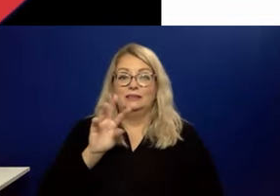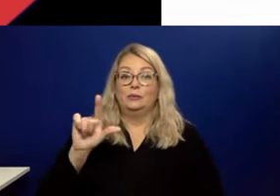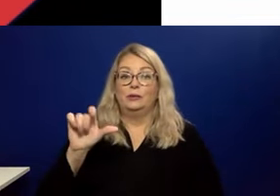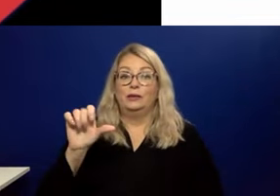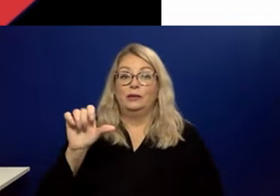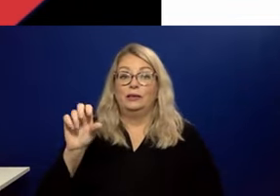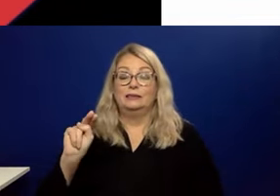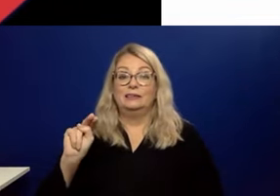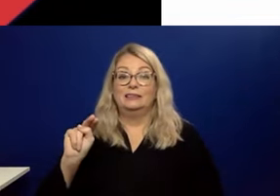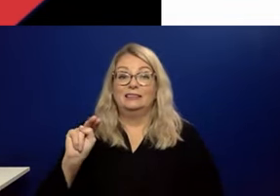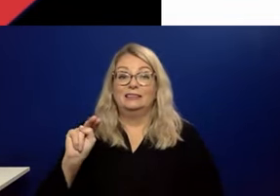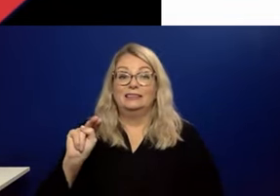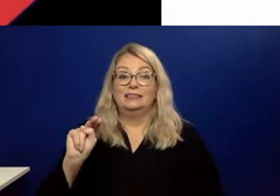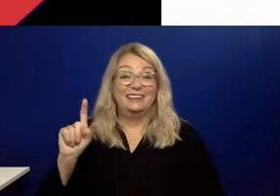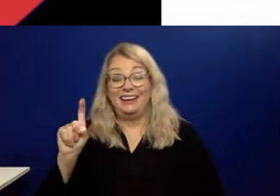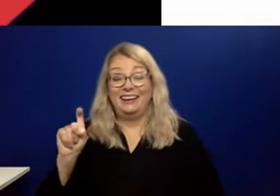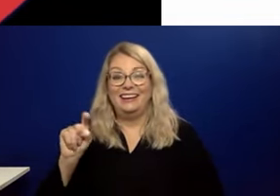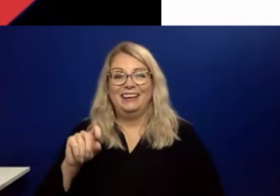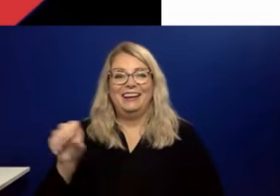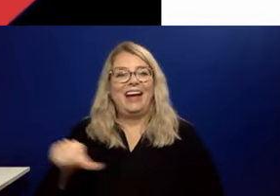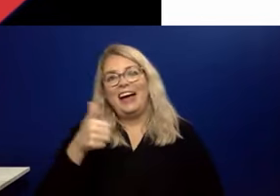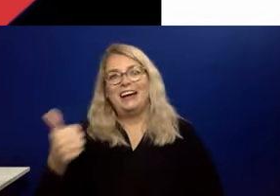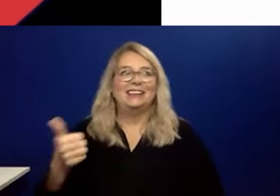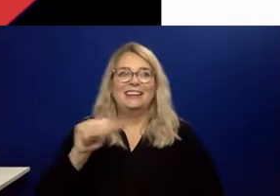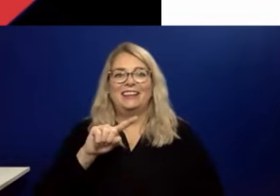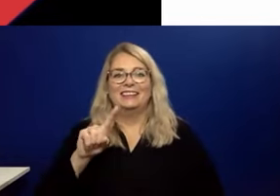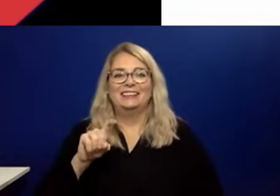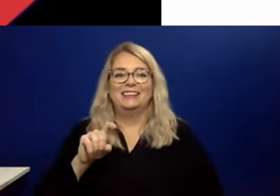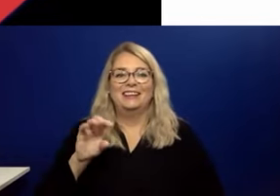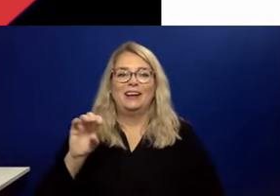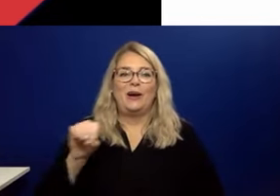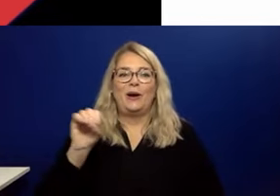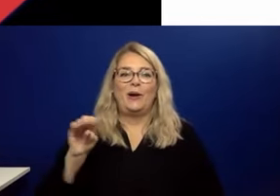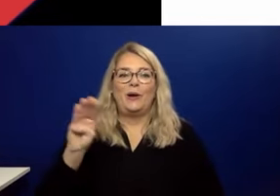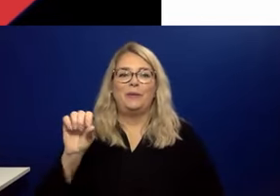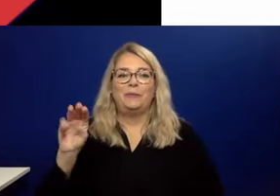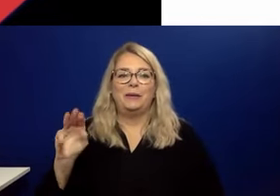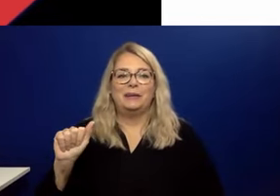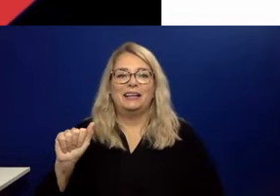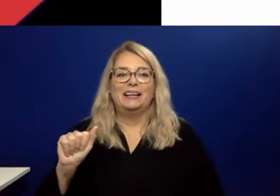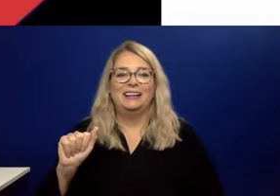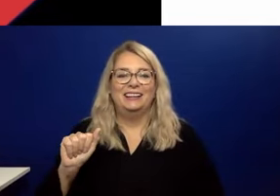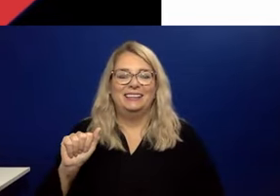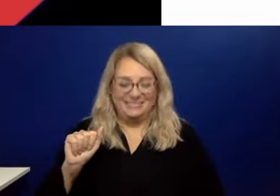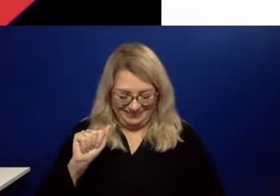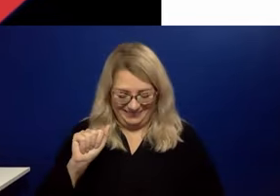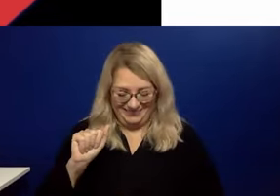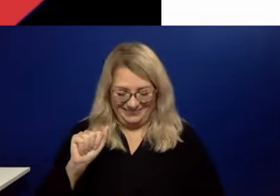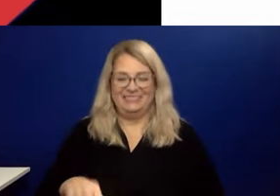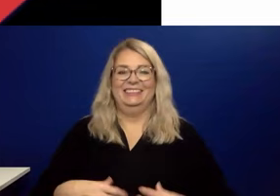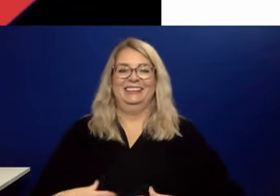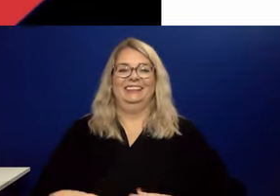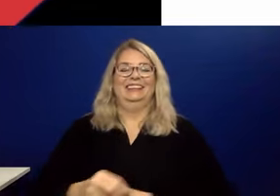Another guess there, Jeffrey. You're very close. Obama. Obama. Thank you. Wow, I'm striking